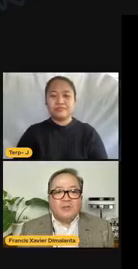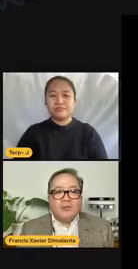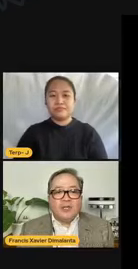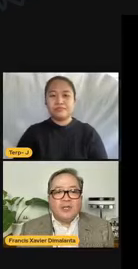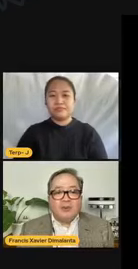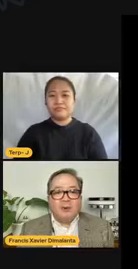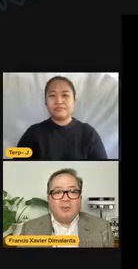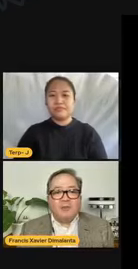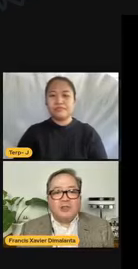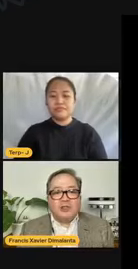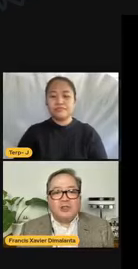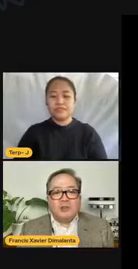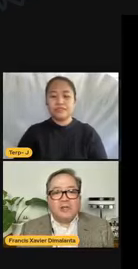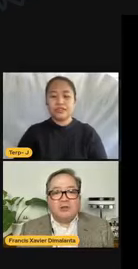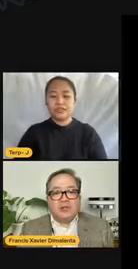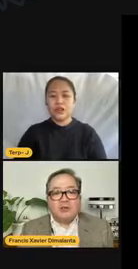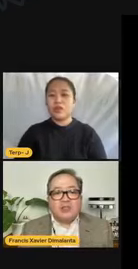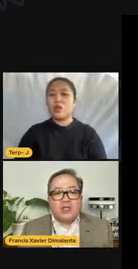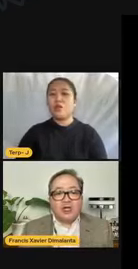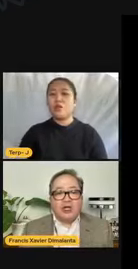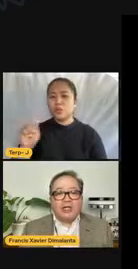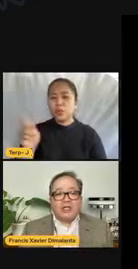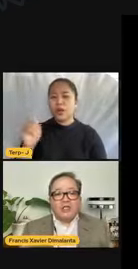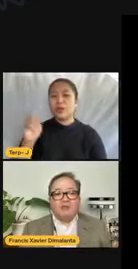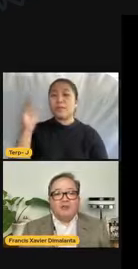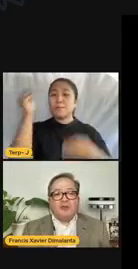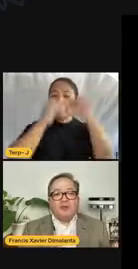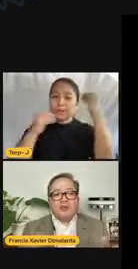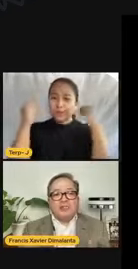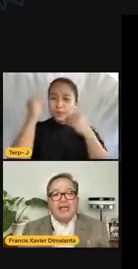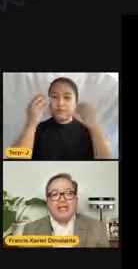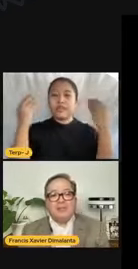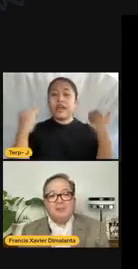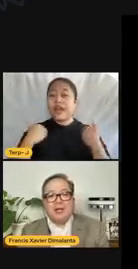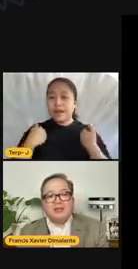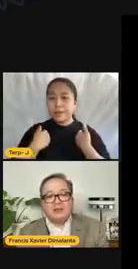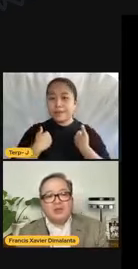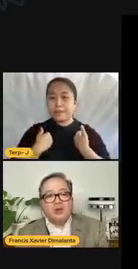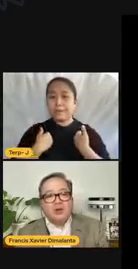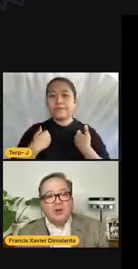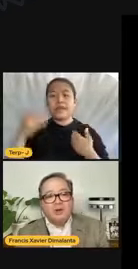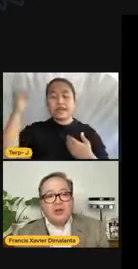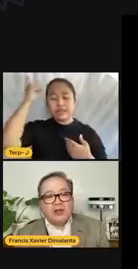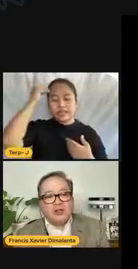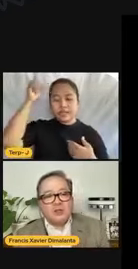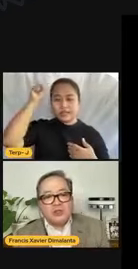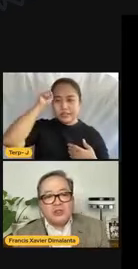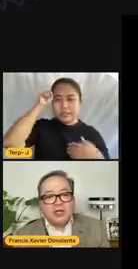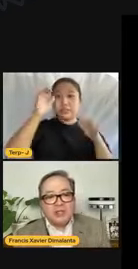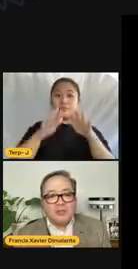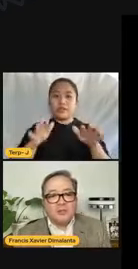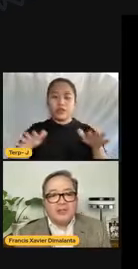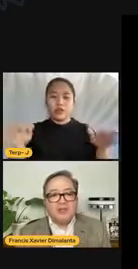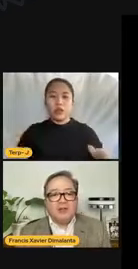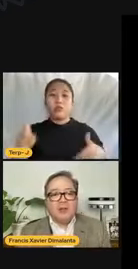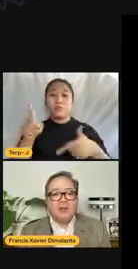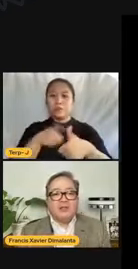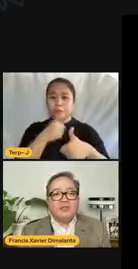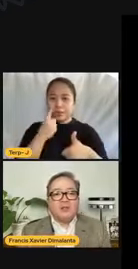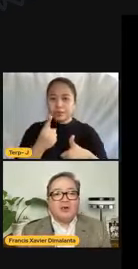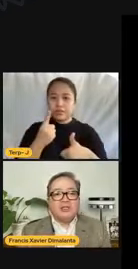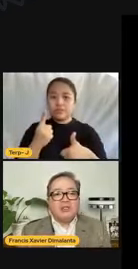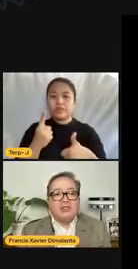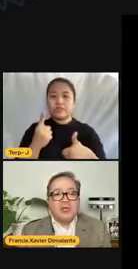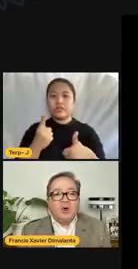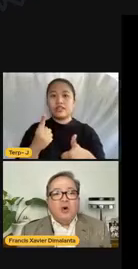So the key problem for children with Down syndrome is learning it, the difference, delay, debate. So factors which determine the